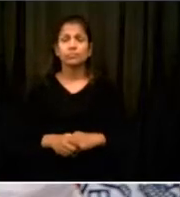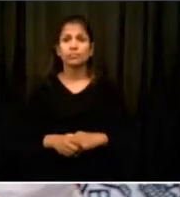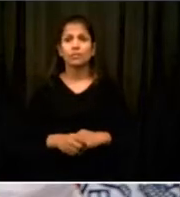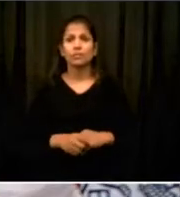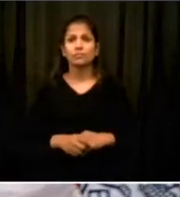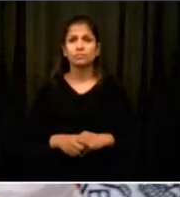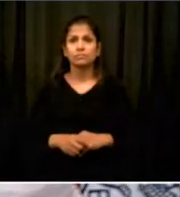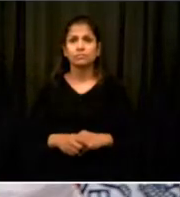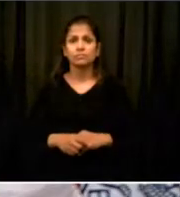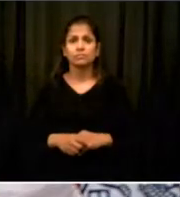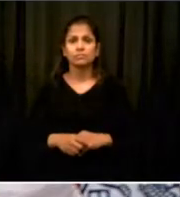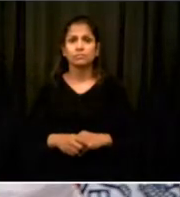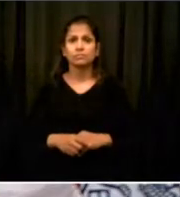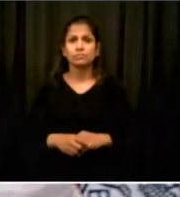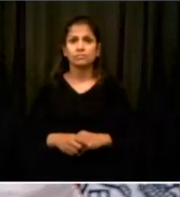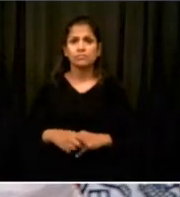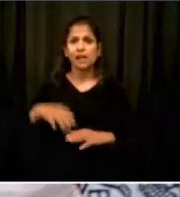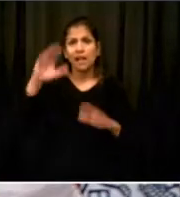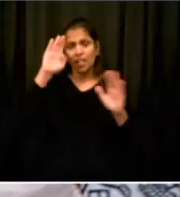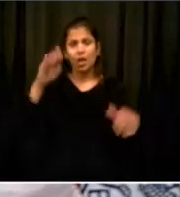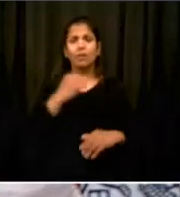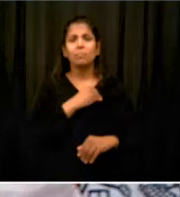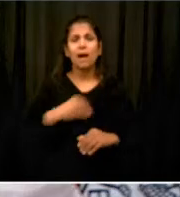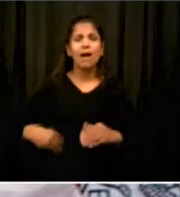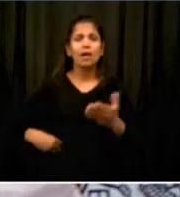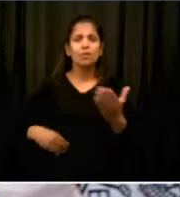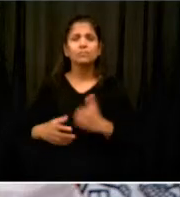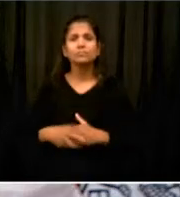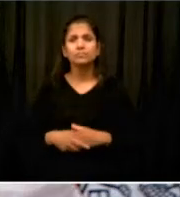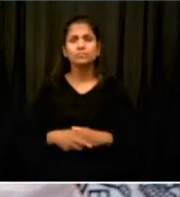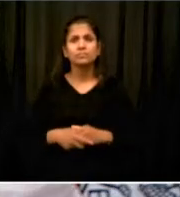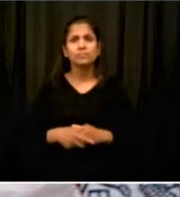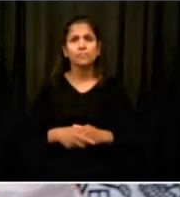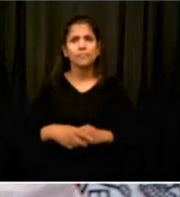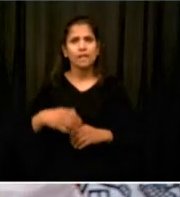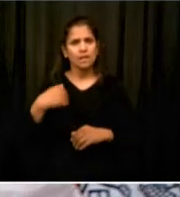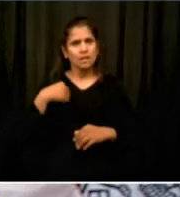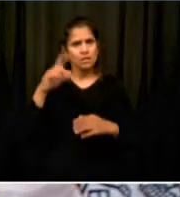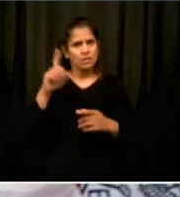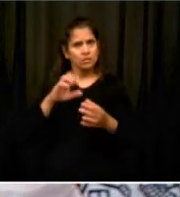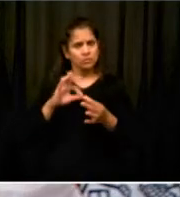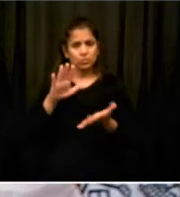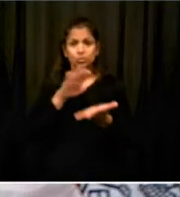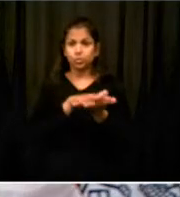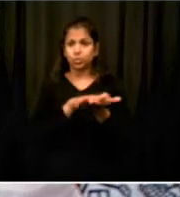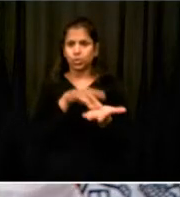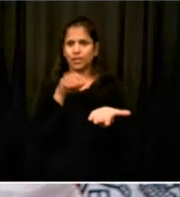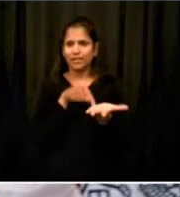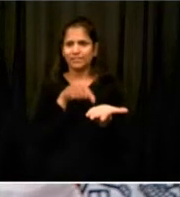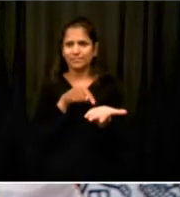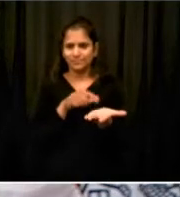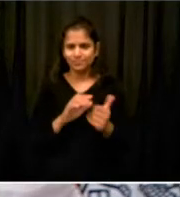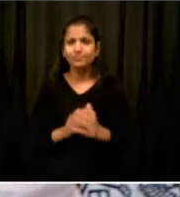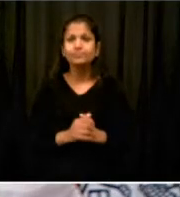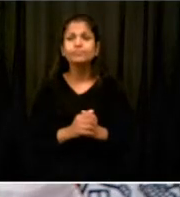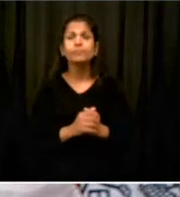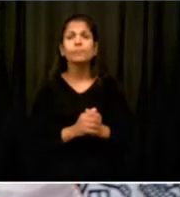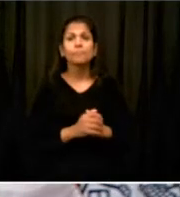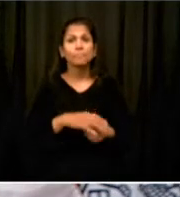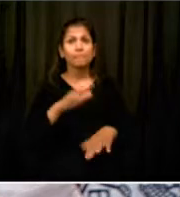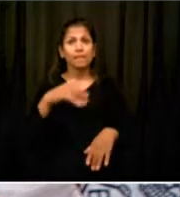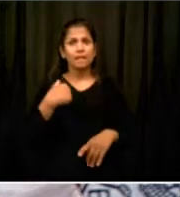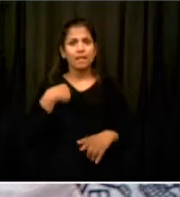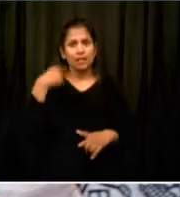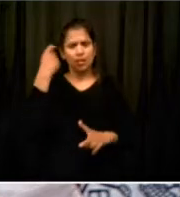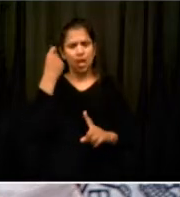first question has to do with schools. Our understanding is the DOE is going to be or has asked for an